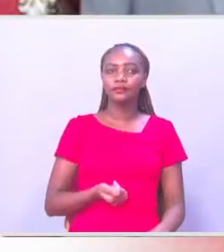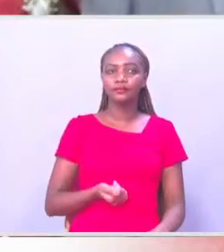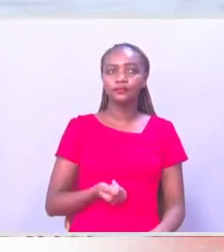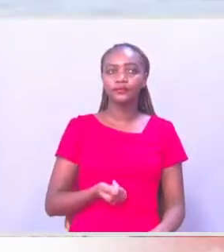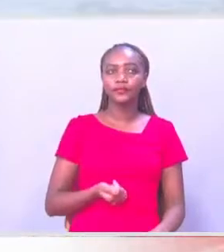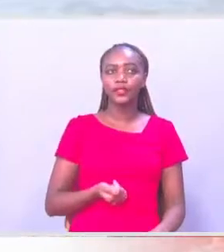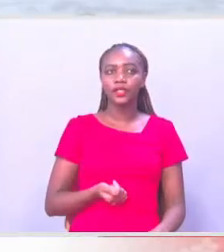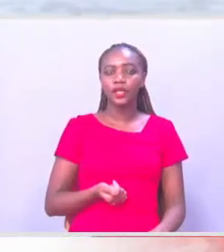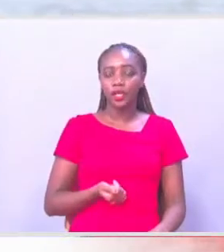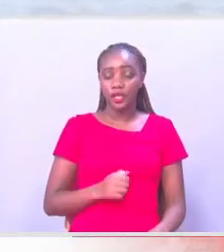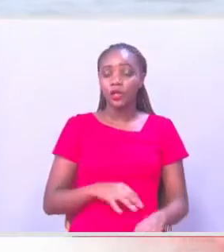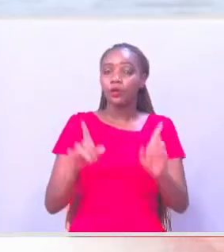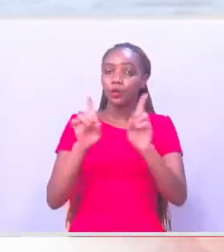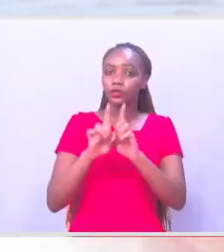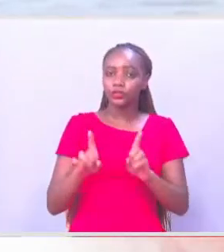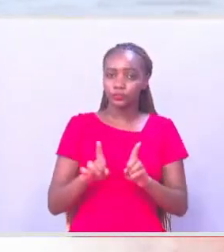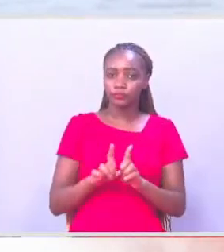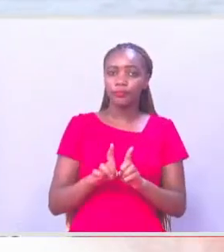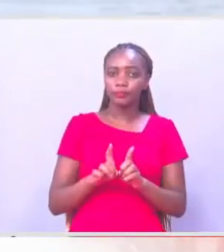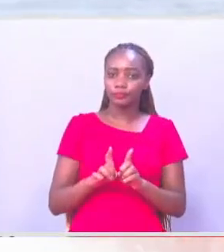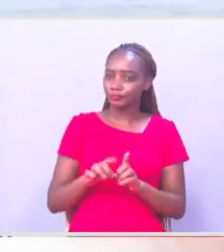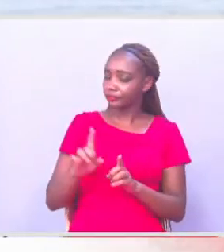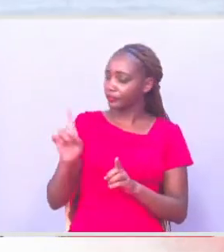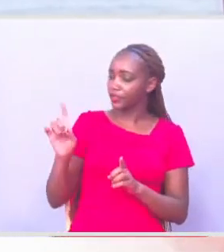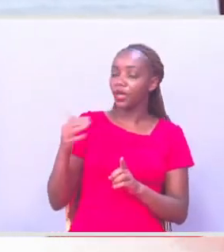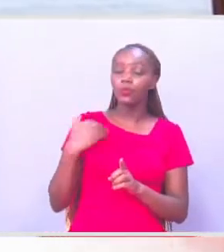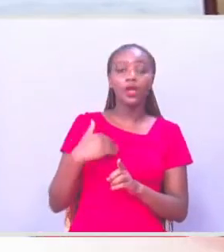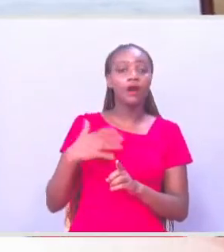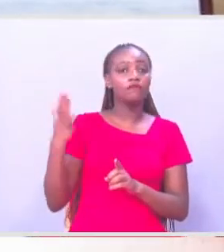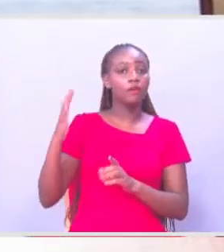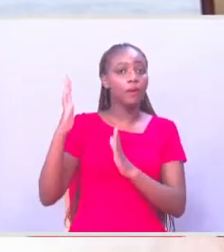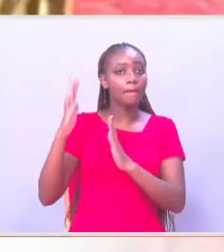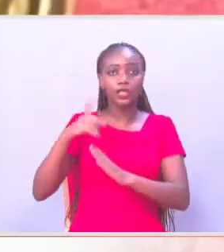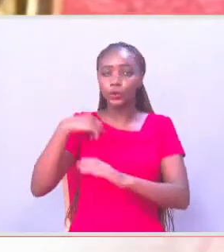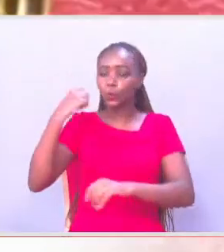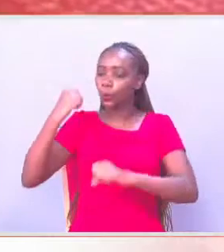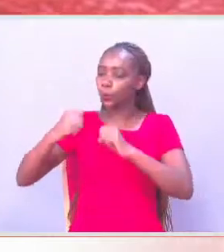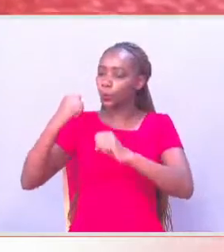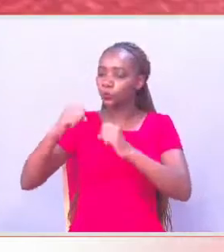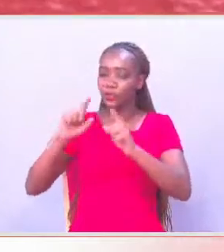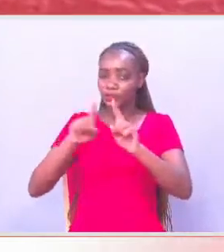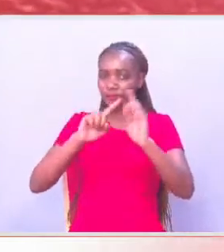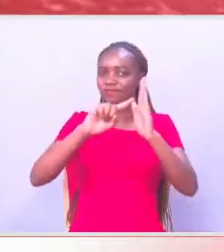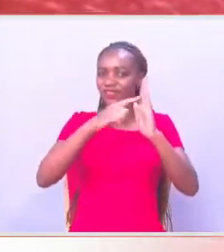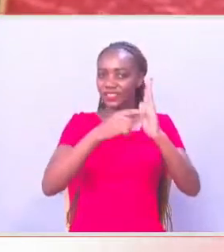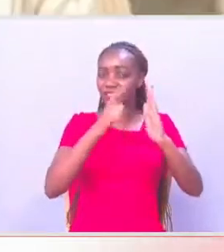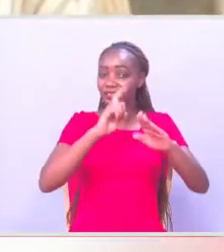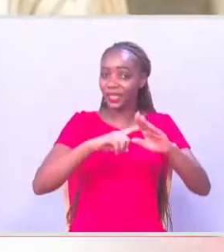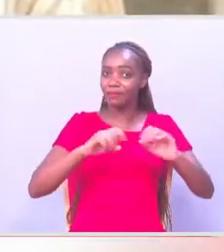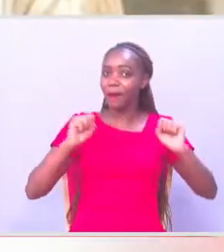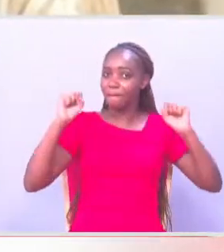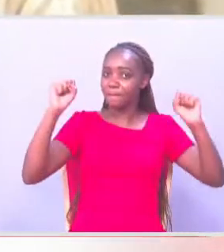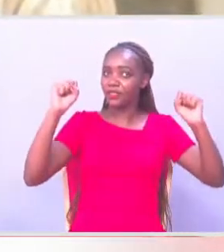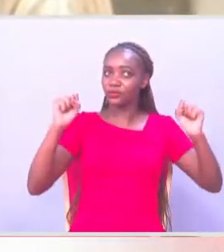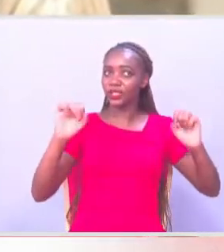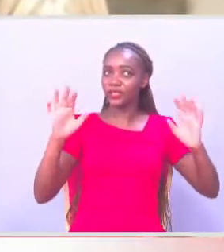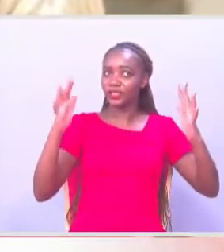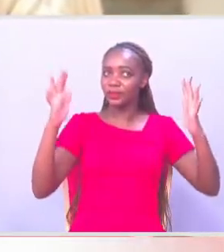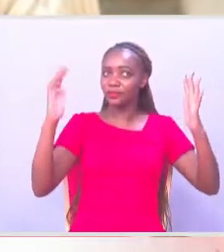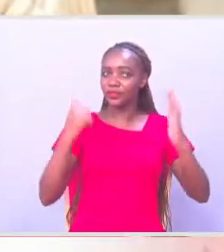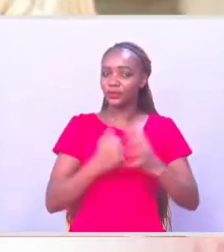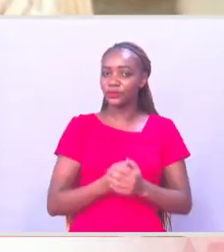from Nyamosi, Delila Siago is a former athlete who was fitted during the Mashujaa Day celebrations. Mimi